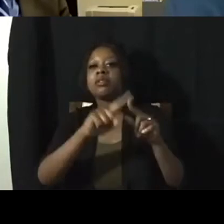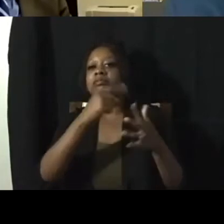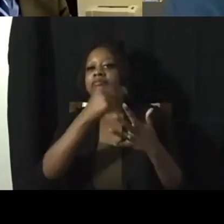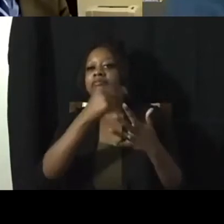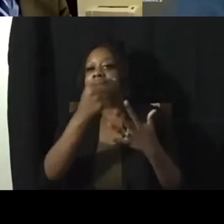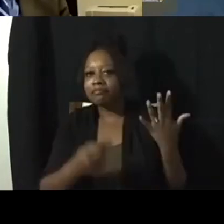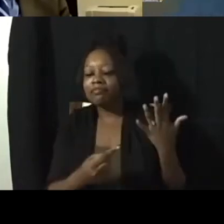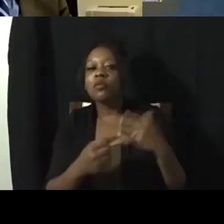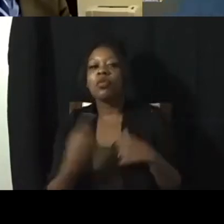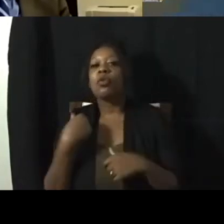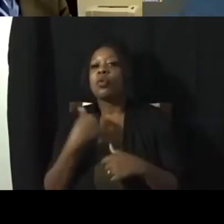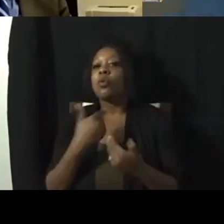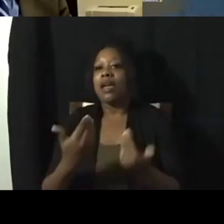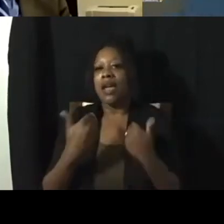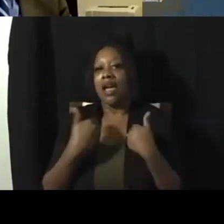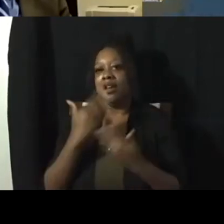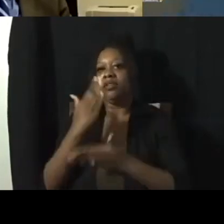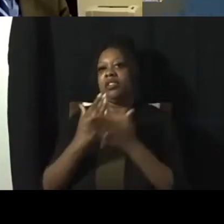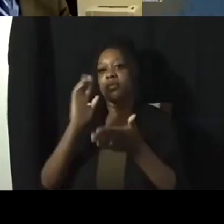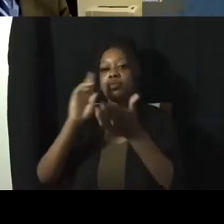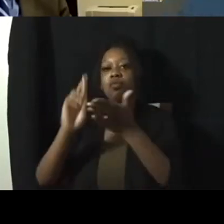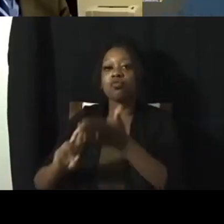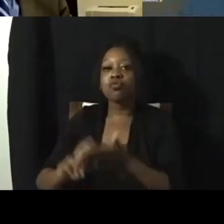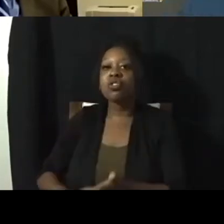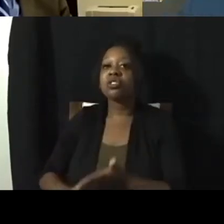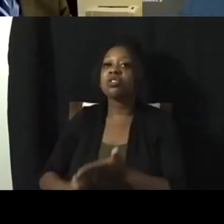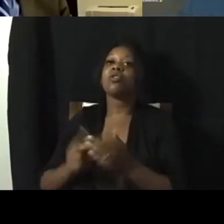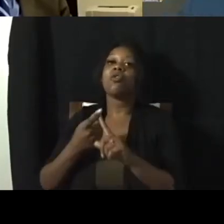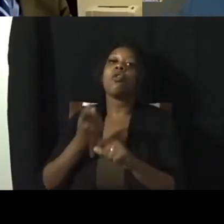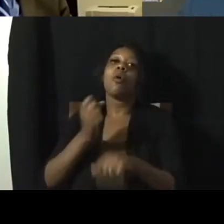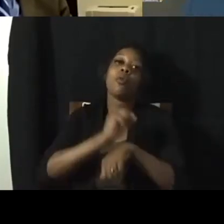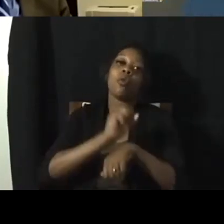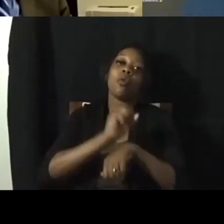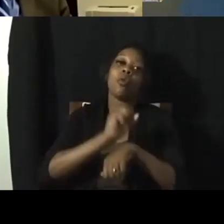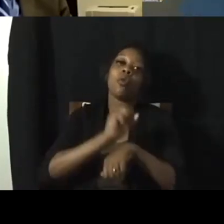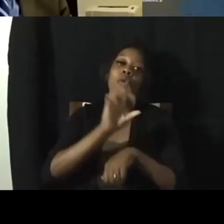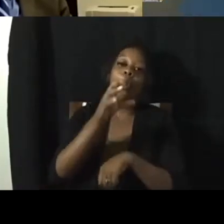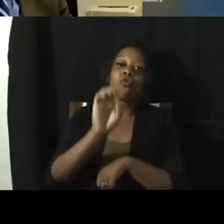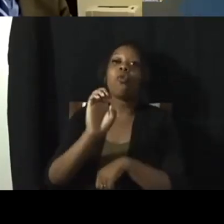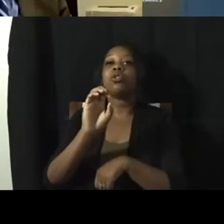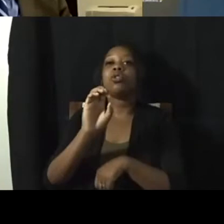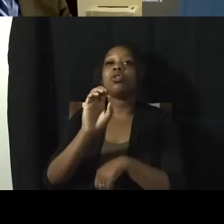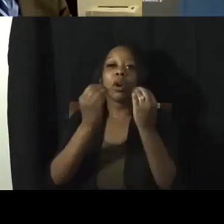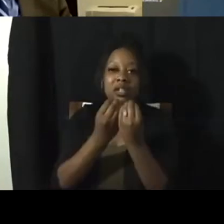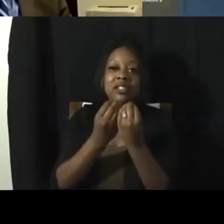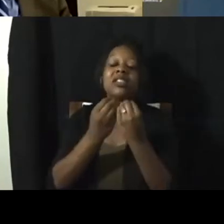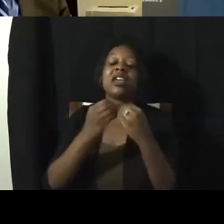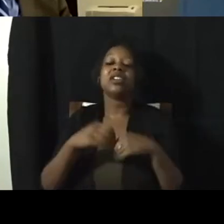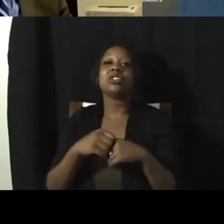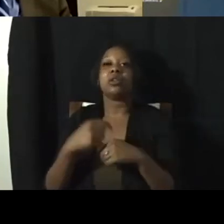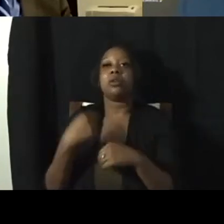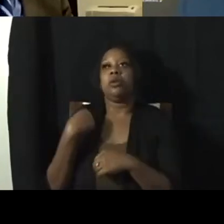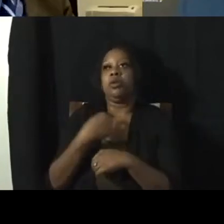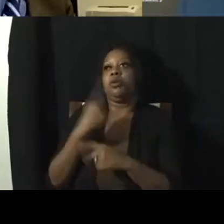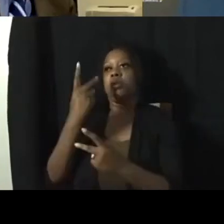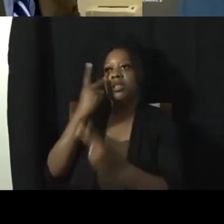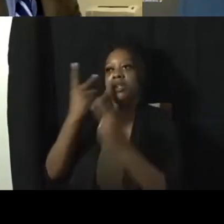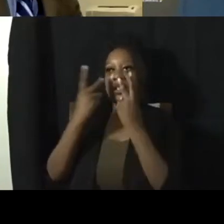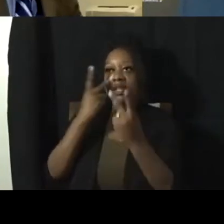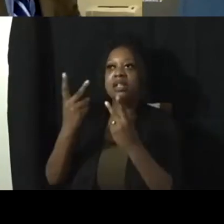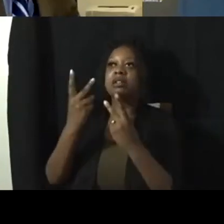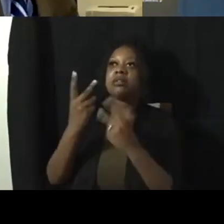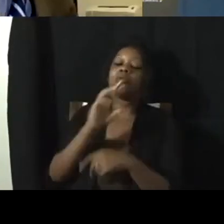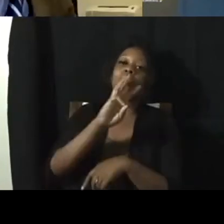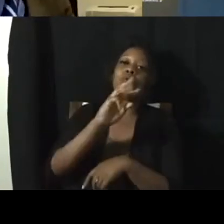Assistance Center, the Workforce Innovation Technical Assistance Center, or WINTEC, and looking at wage and hour